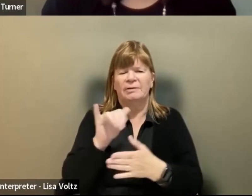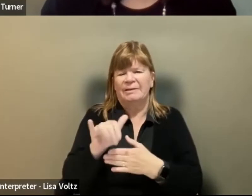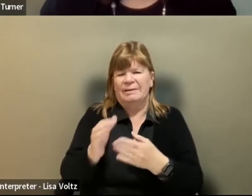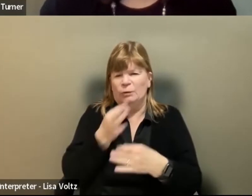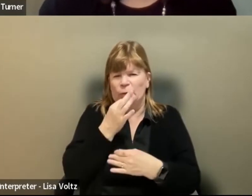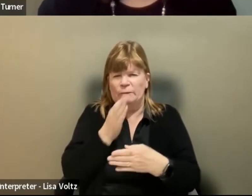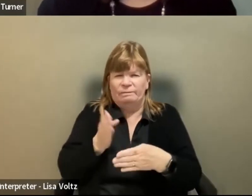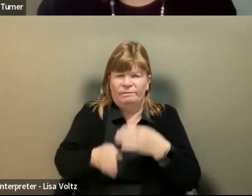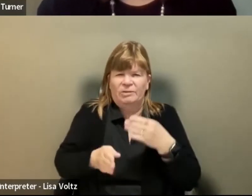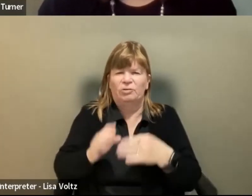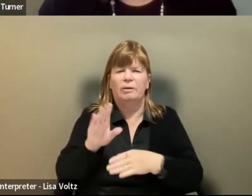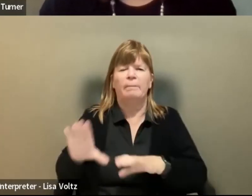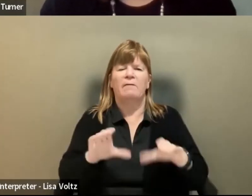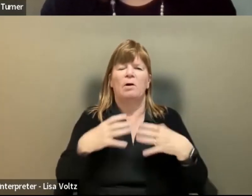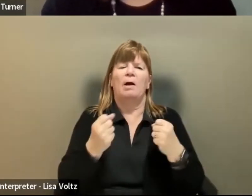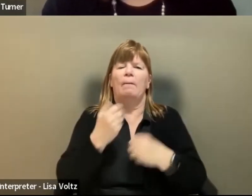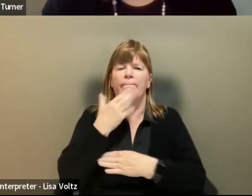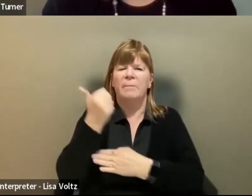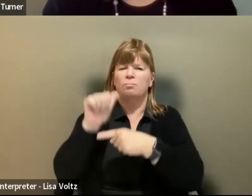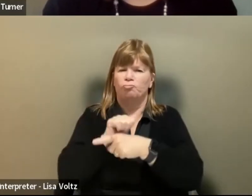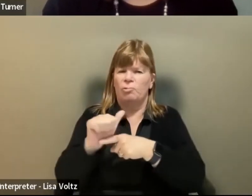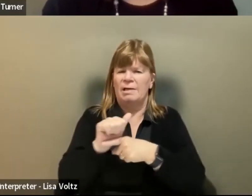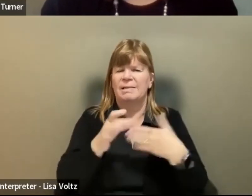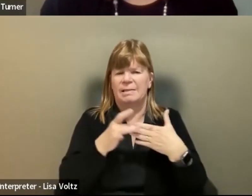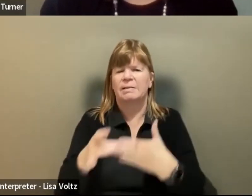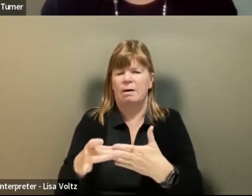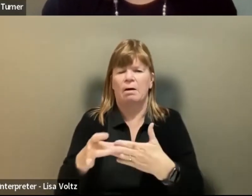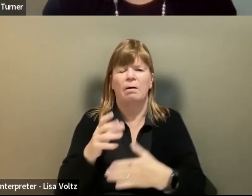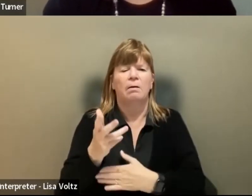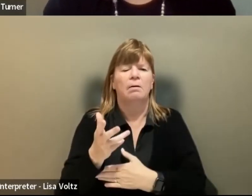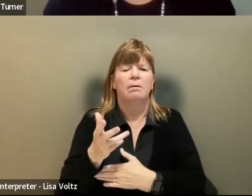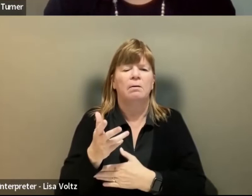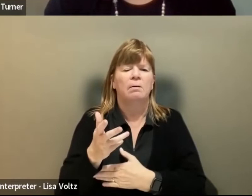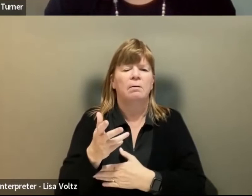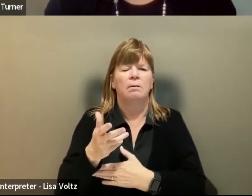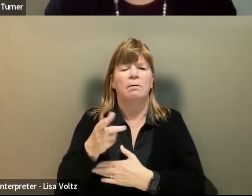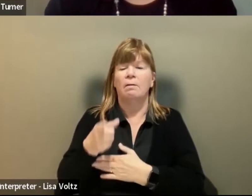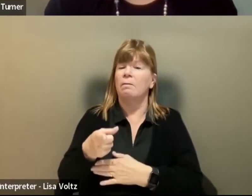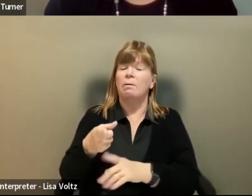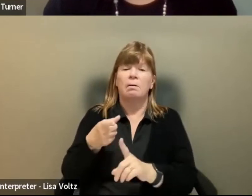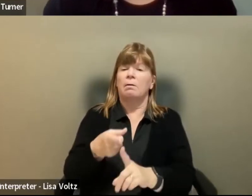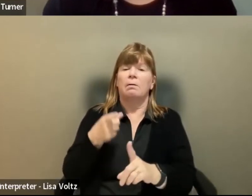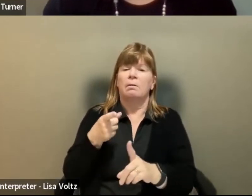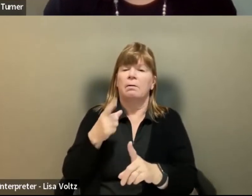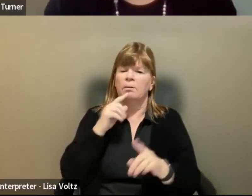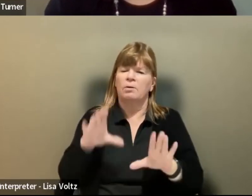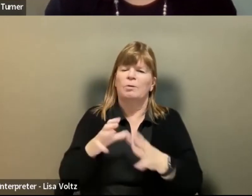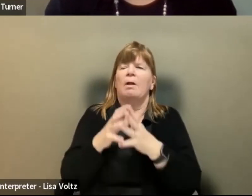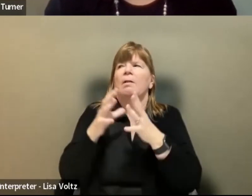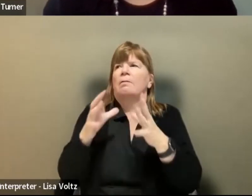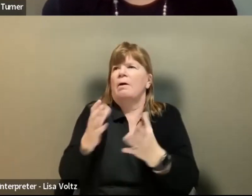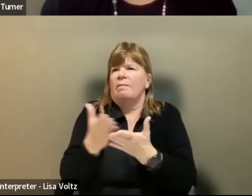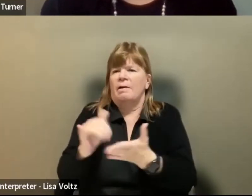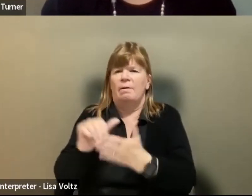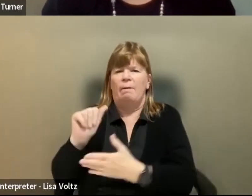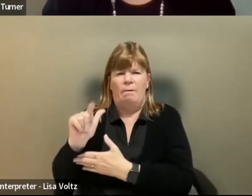finishing a behavioral health best practices guide, which will get at doing a lot of the things that